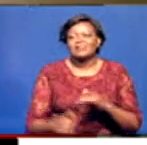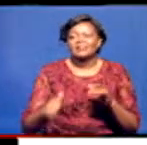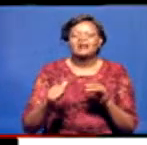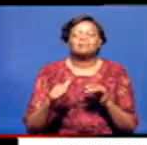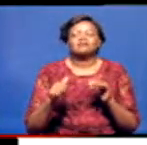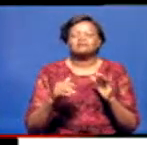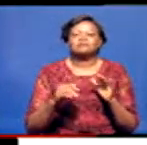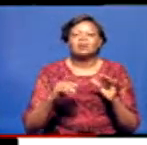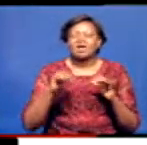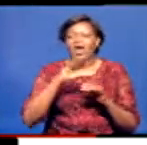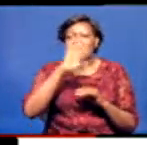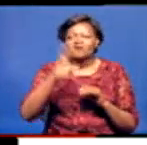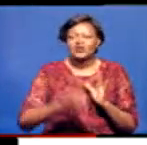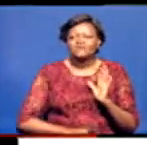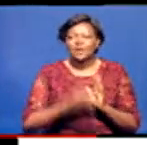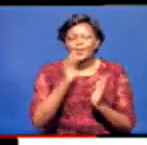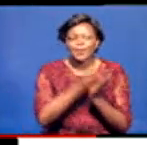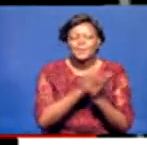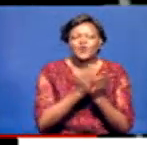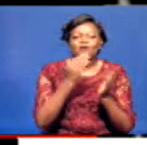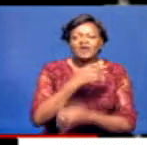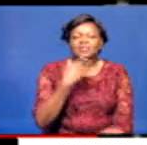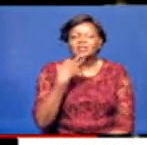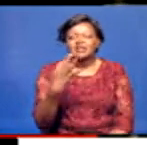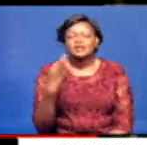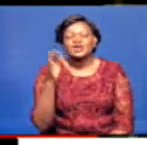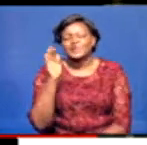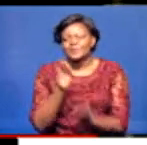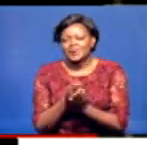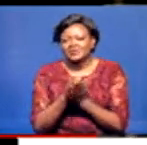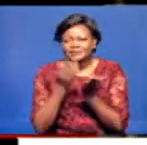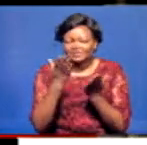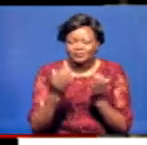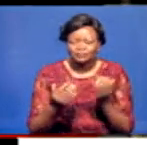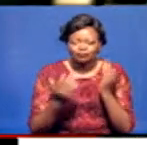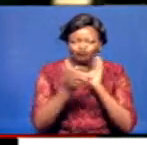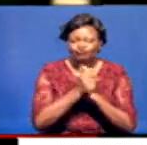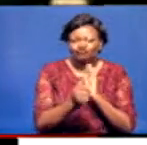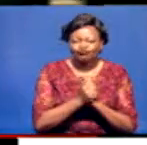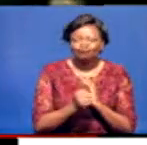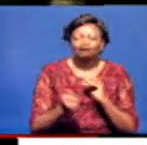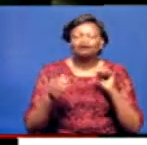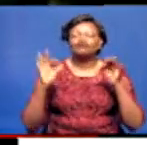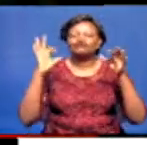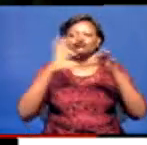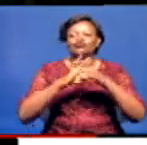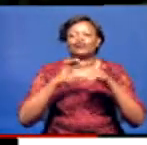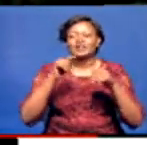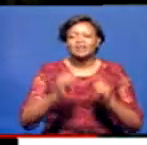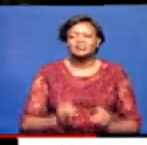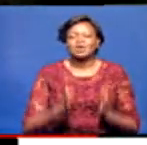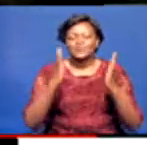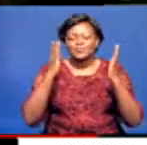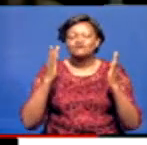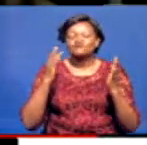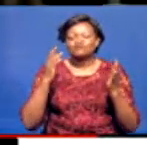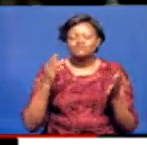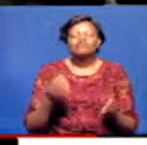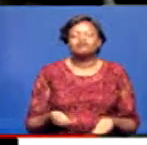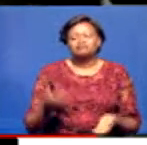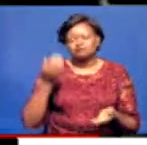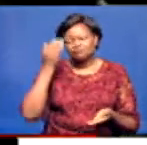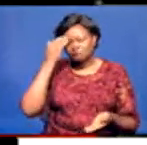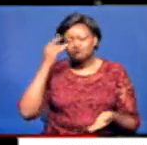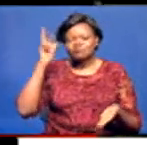Bank. Over 300 banking and financial services professionals joined the gala ceremony to discover the winners of the African